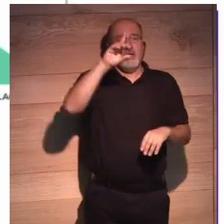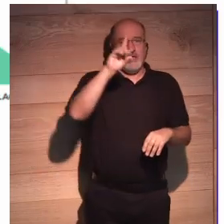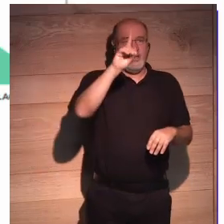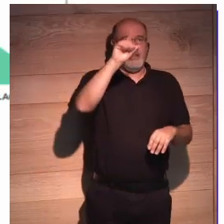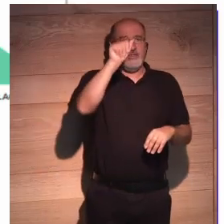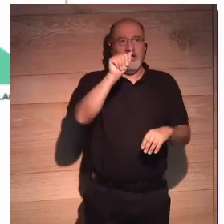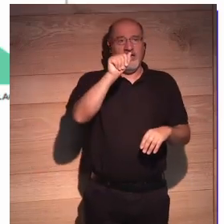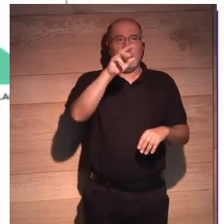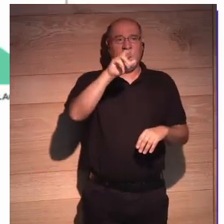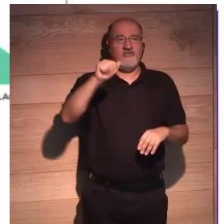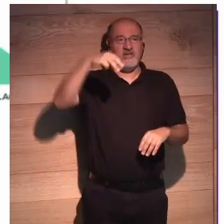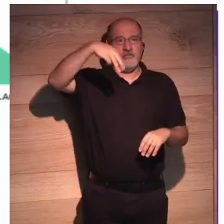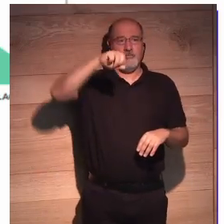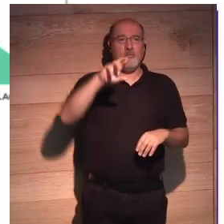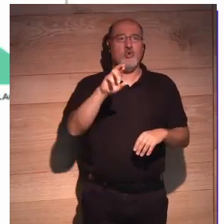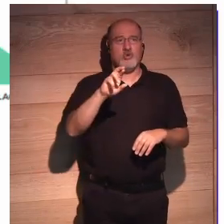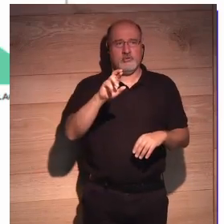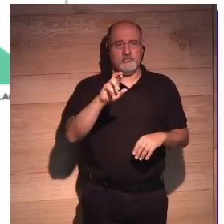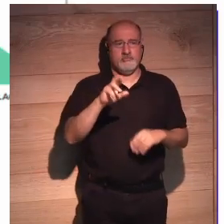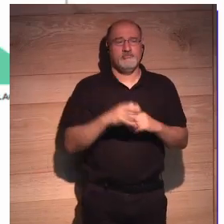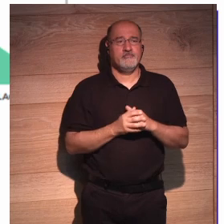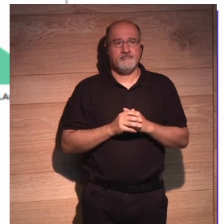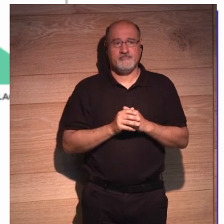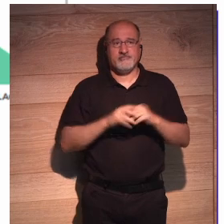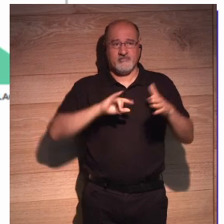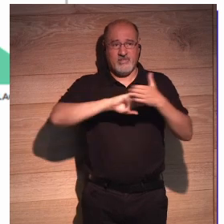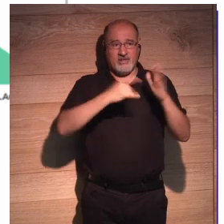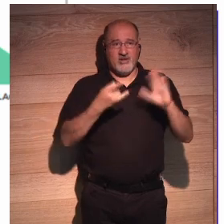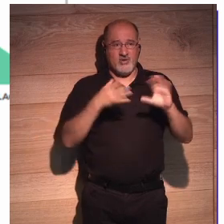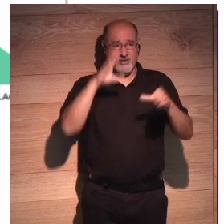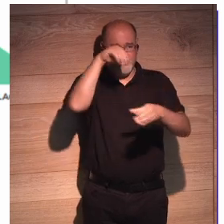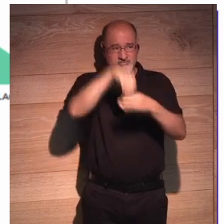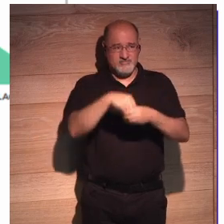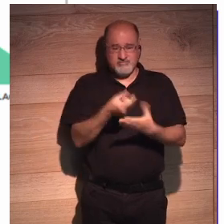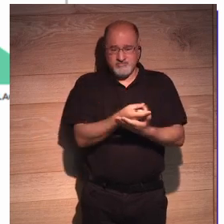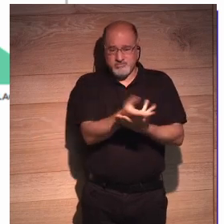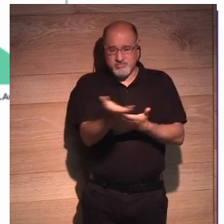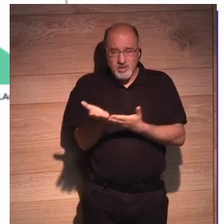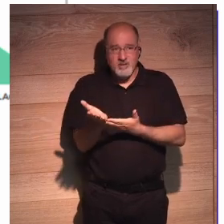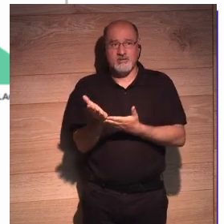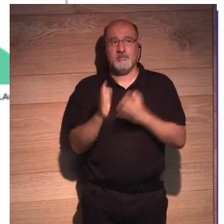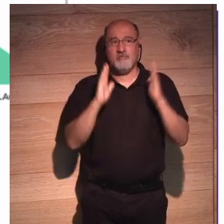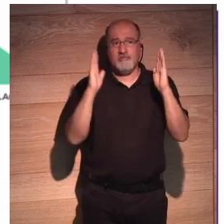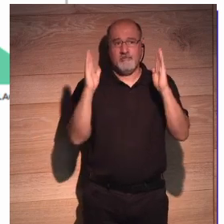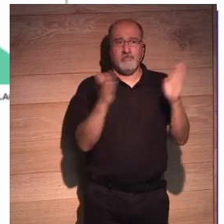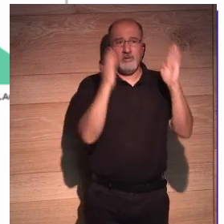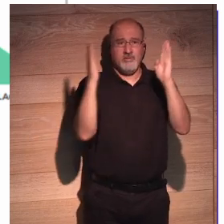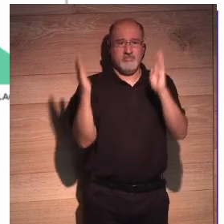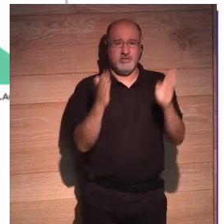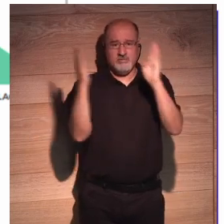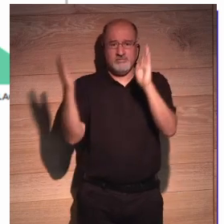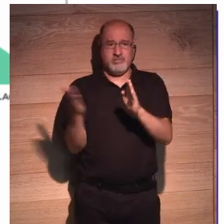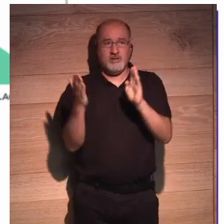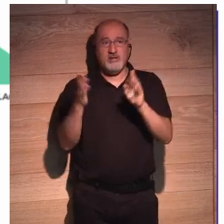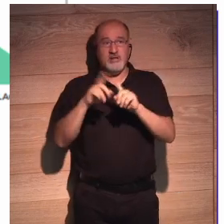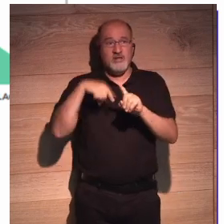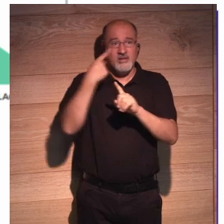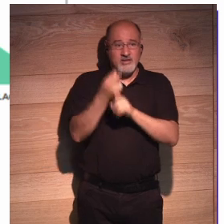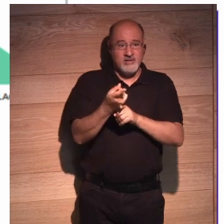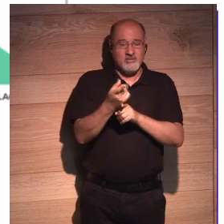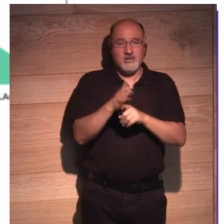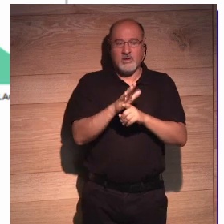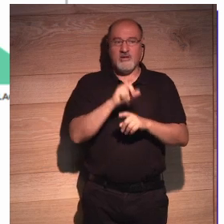identified that with lots of technology, actually, it's really difficult to cross this chasm, this gap, from early